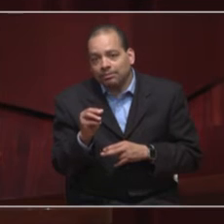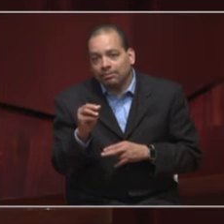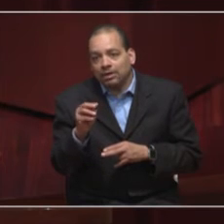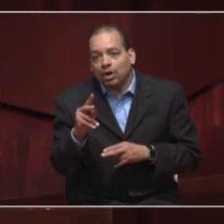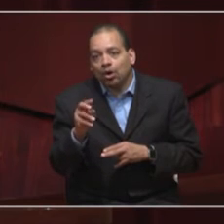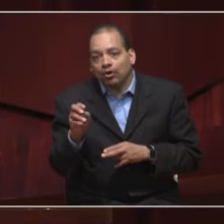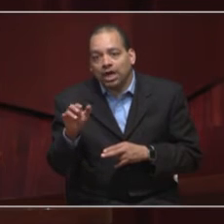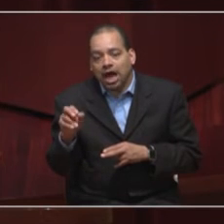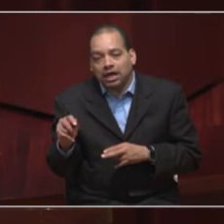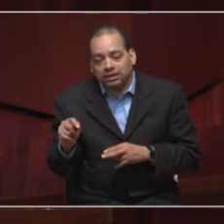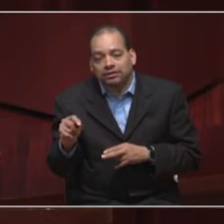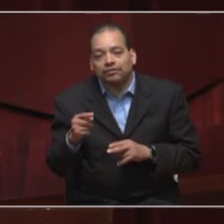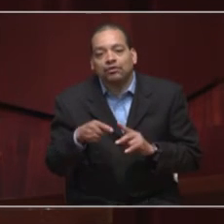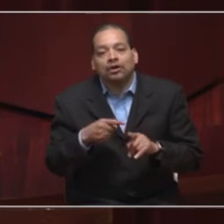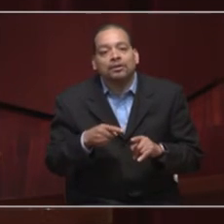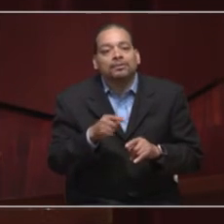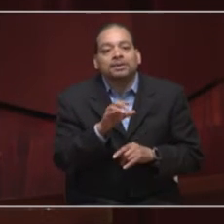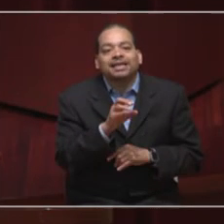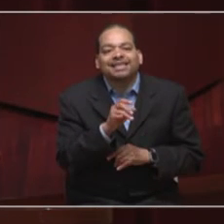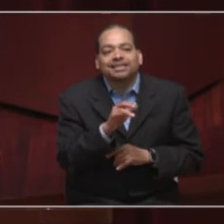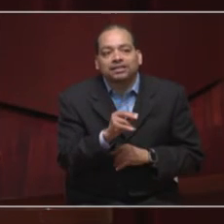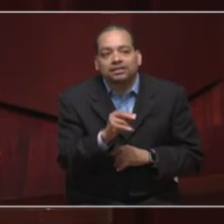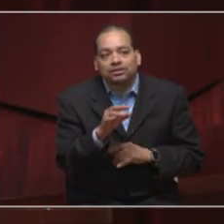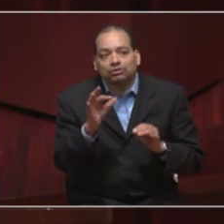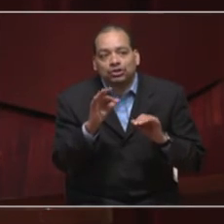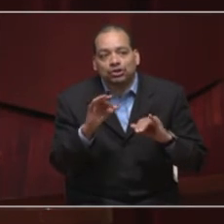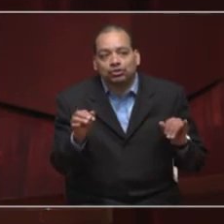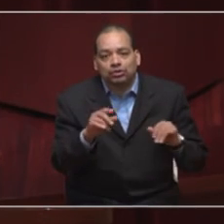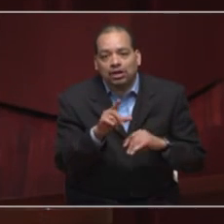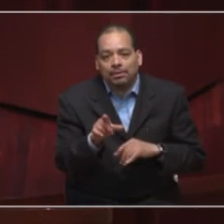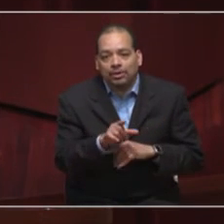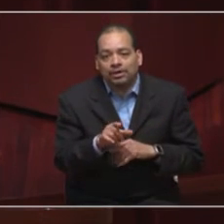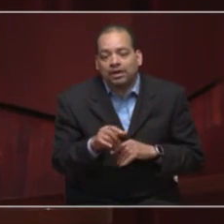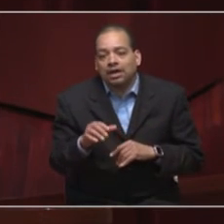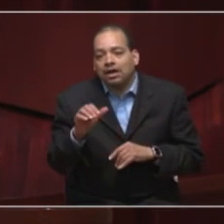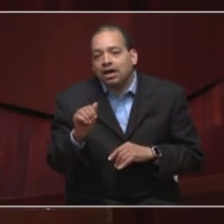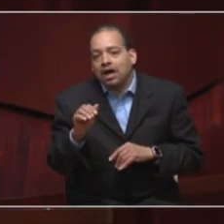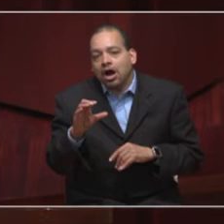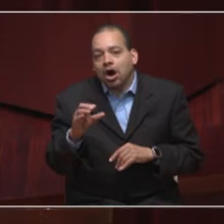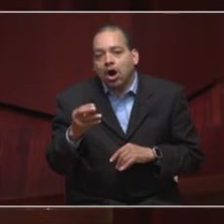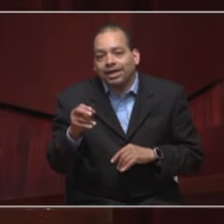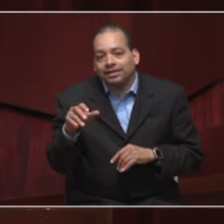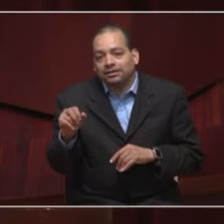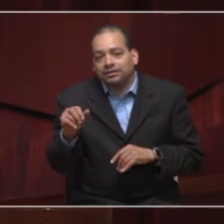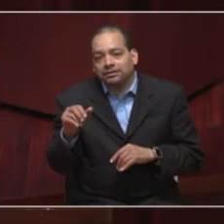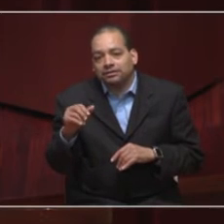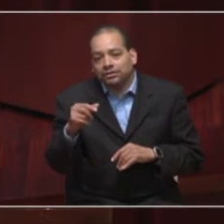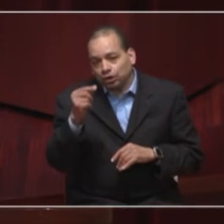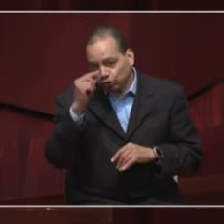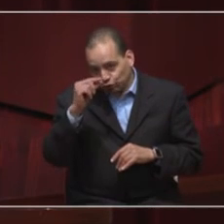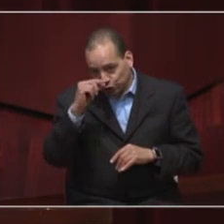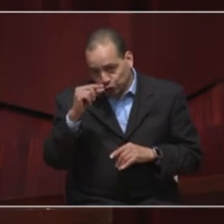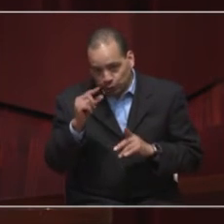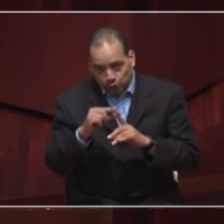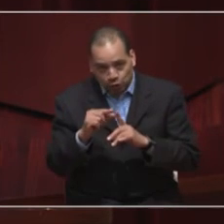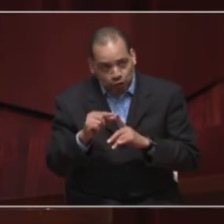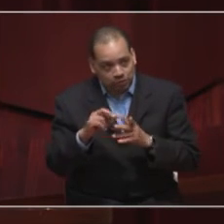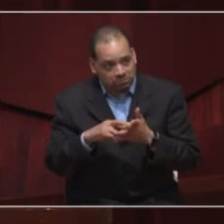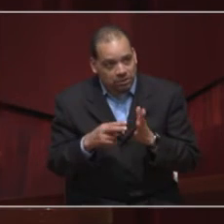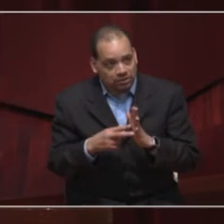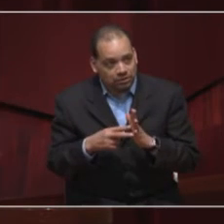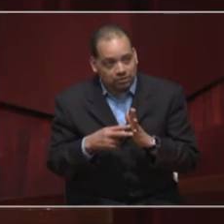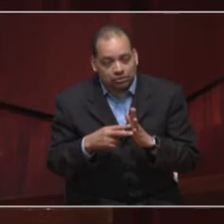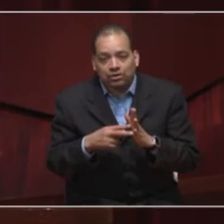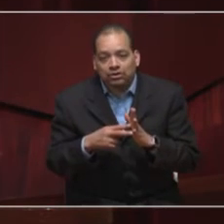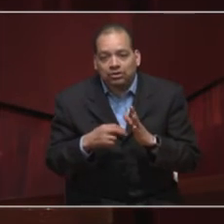Presidential Library. And ARCIS apparently is a Greek word that means strong box. So the acronym of Archives and